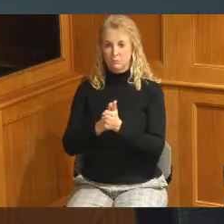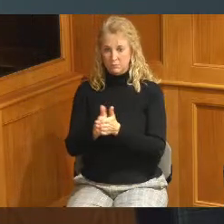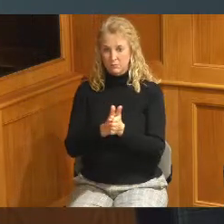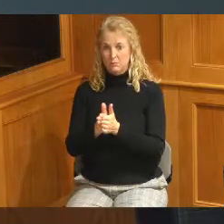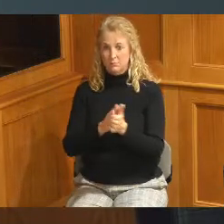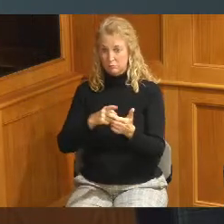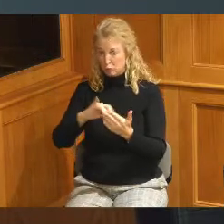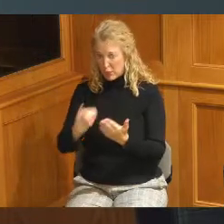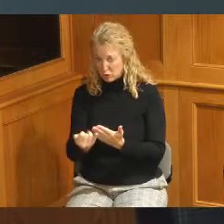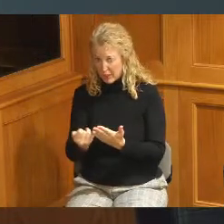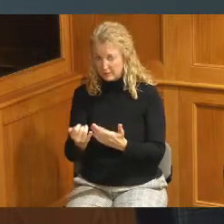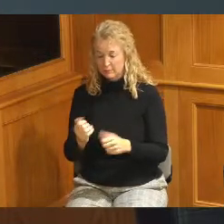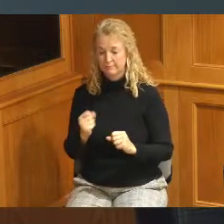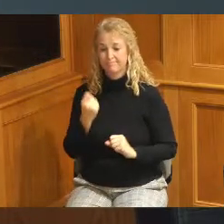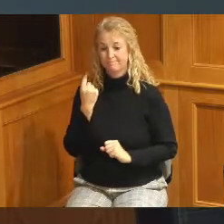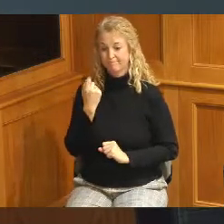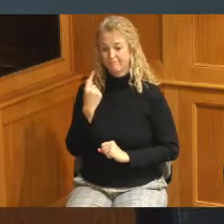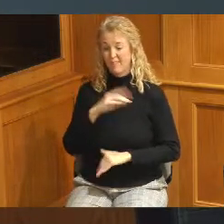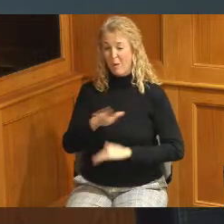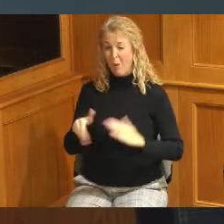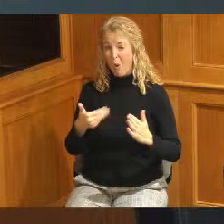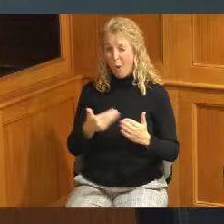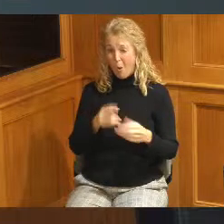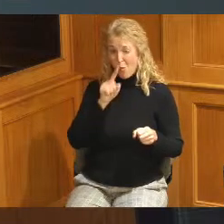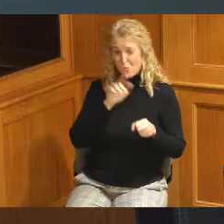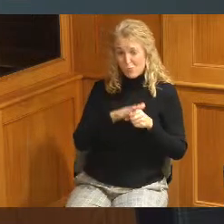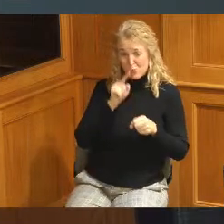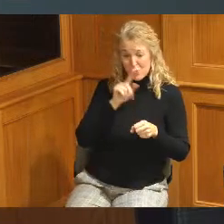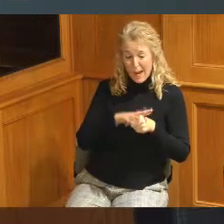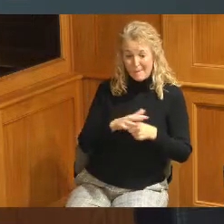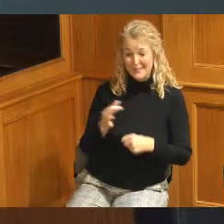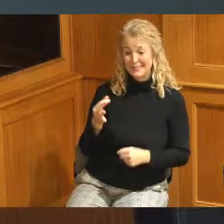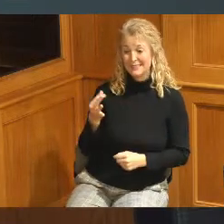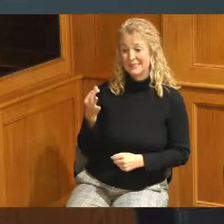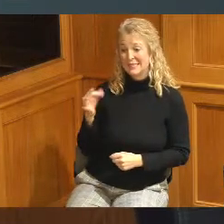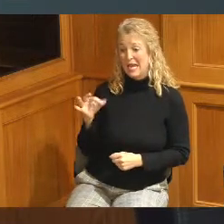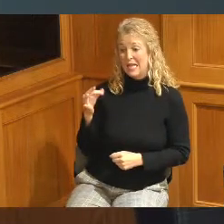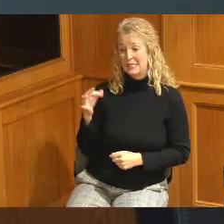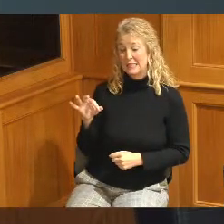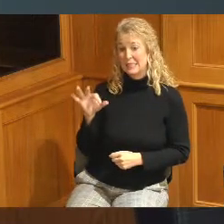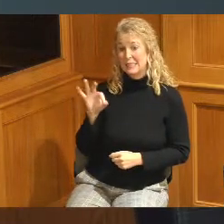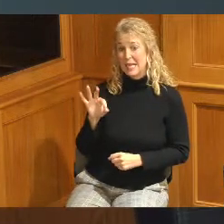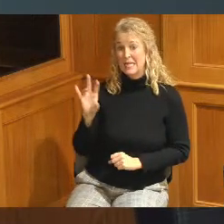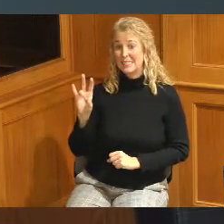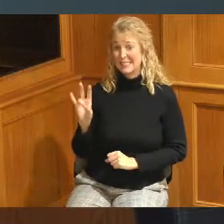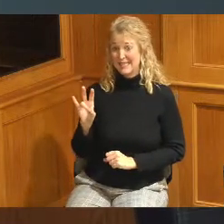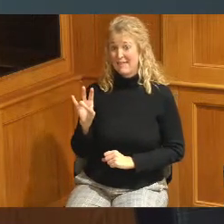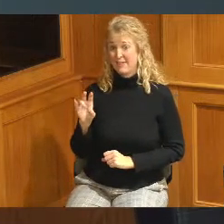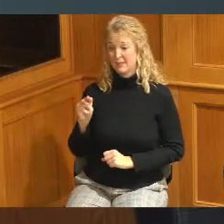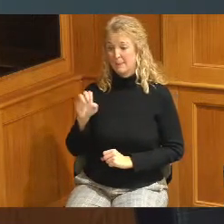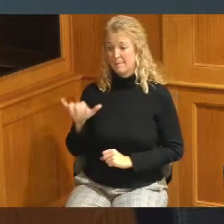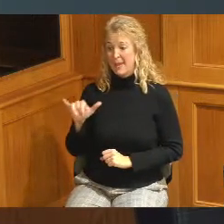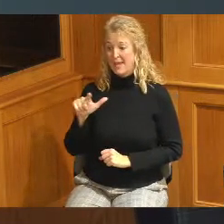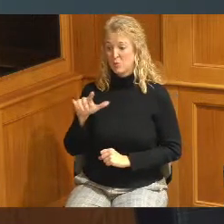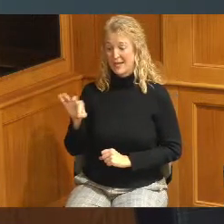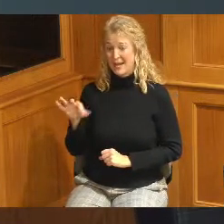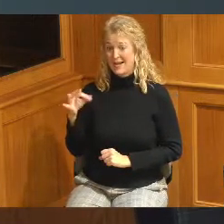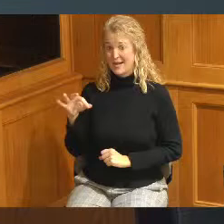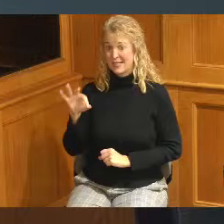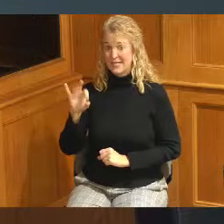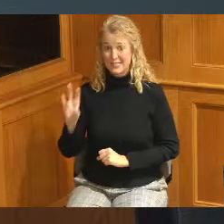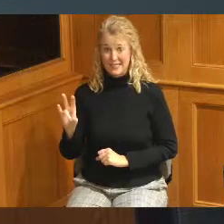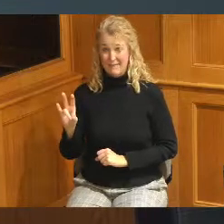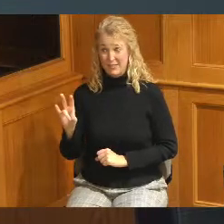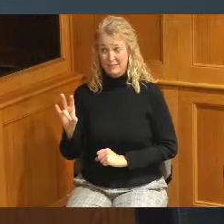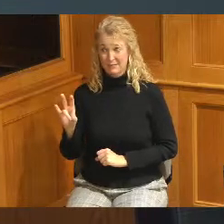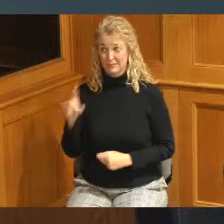kept all promises from 1997, May 29th of 1997,